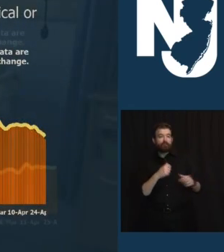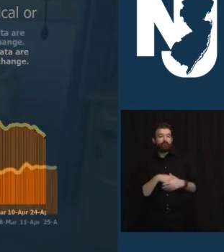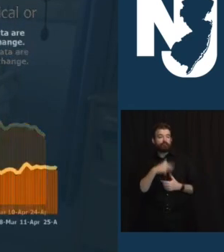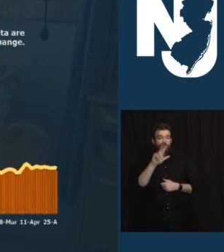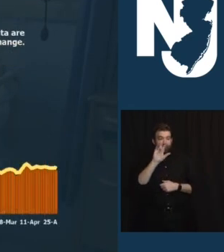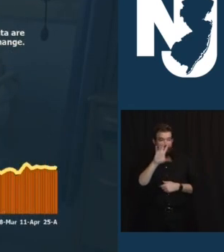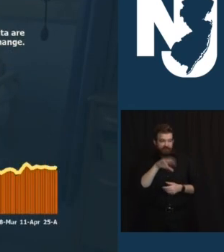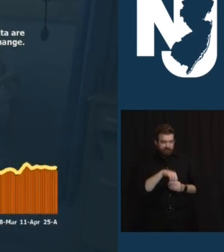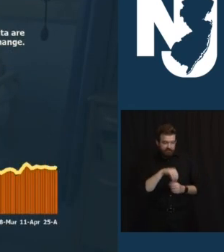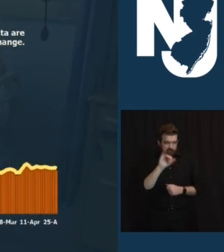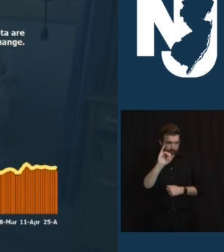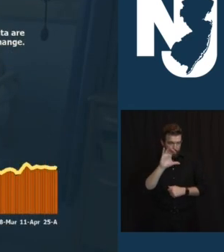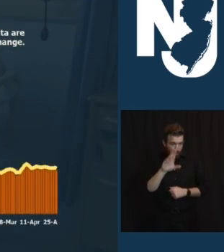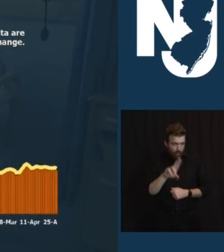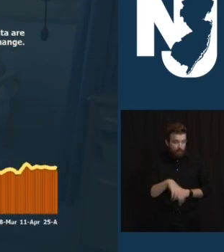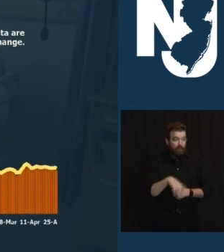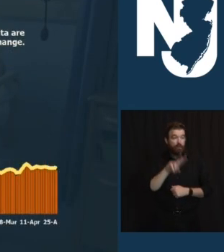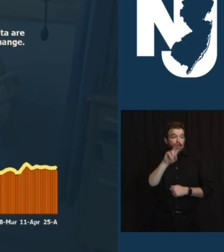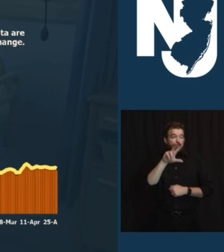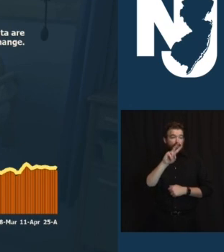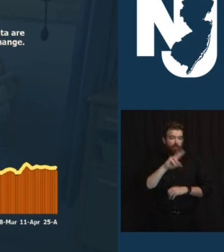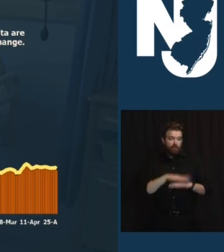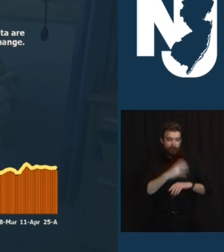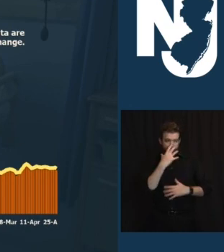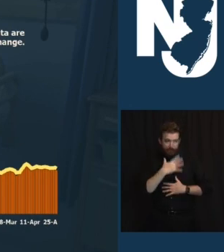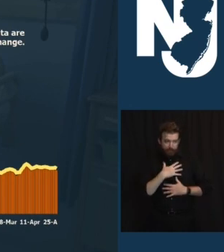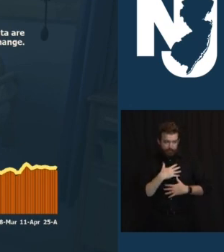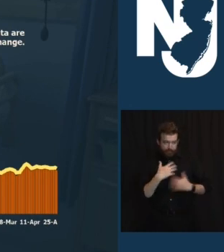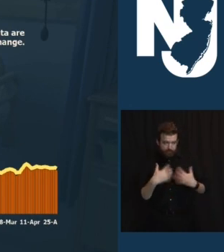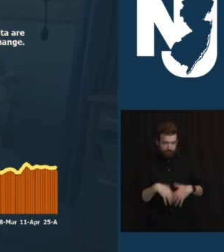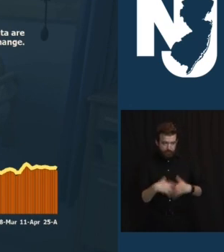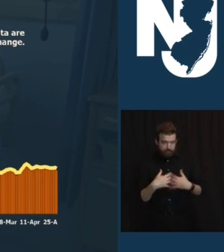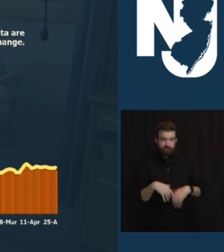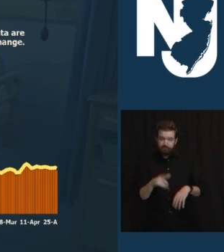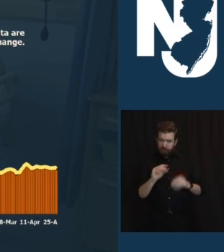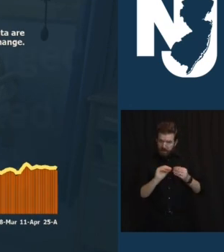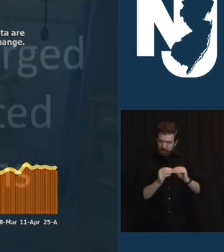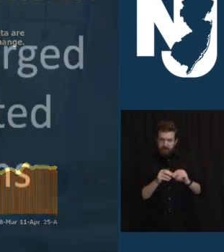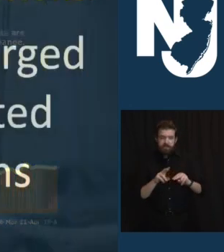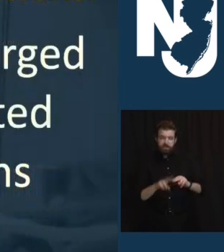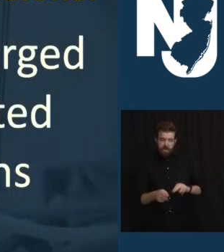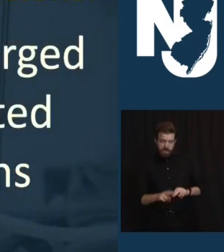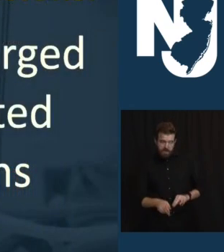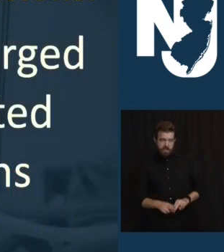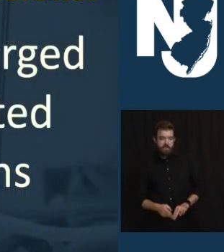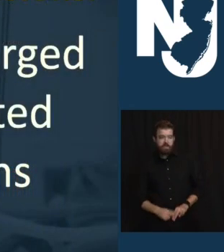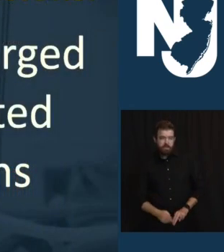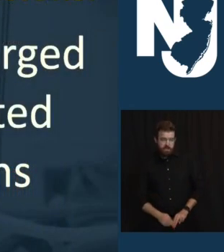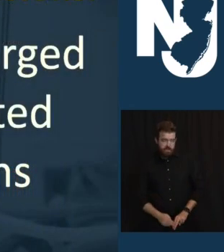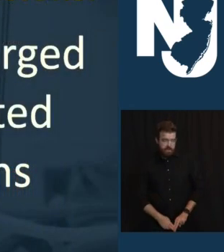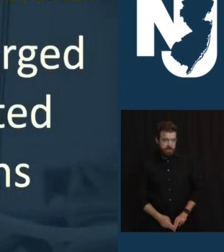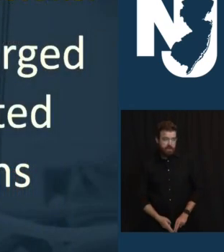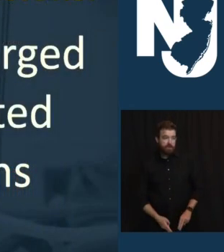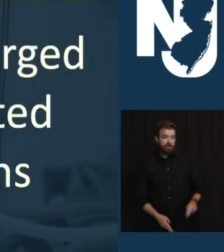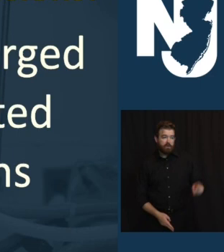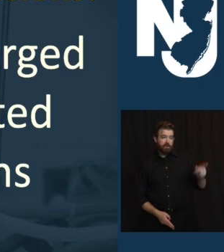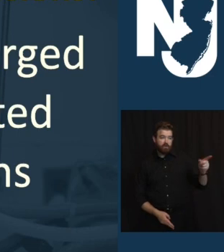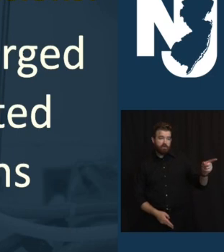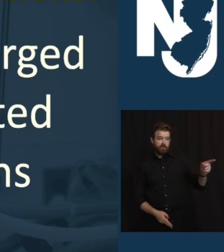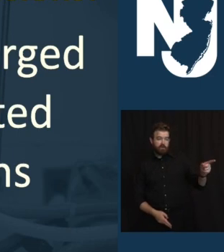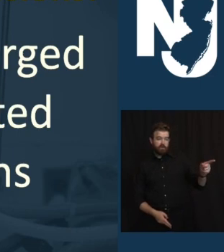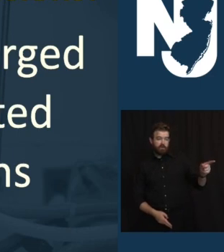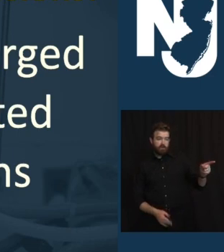use, 232. All those numbers are going down. Throughout Tuesday, 214 live patients were